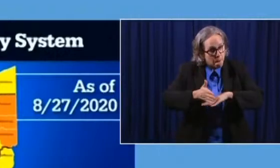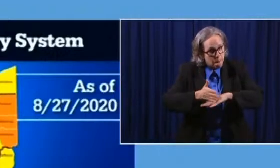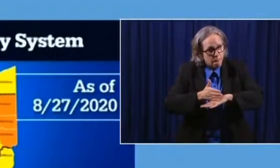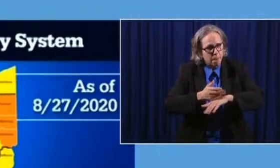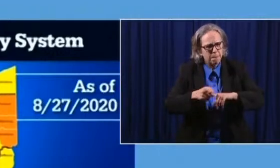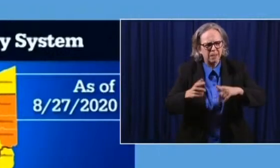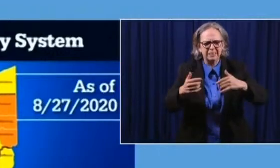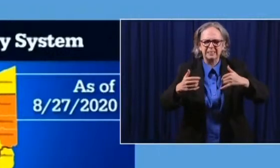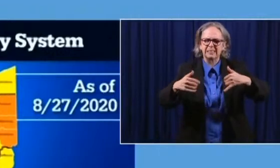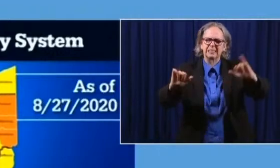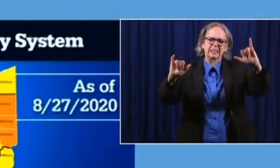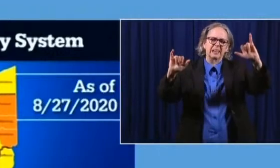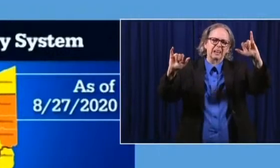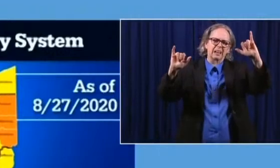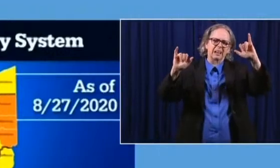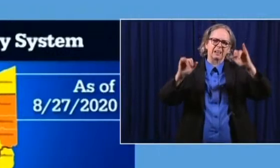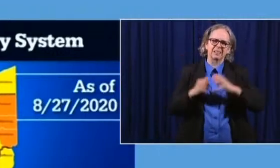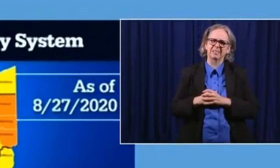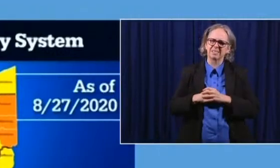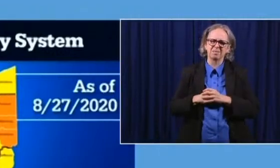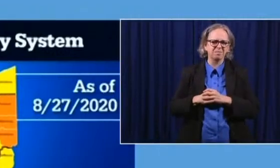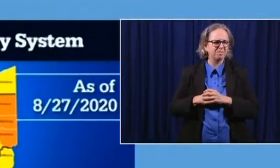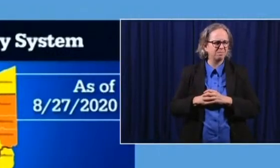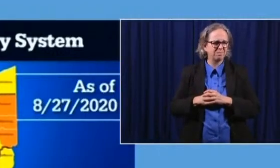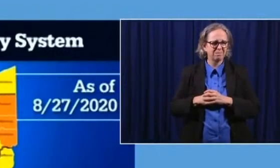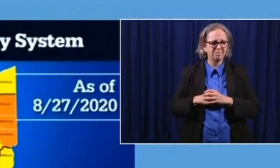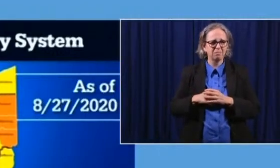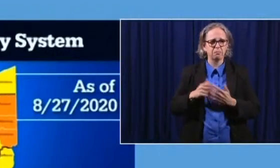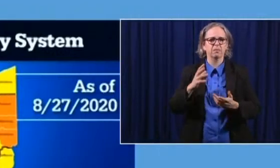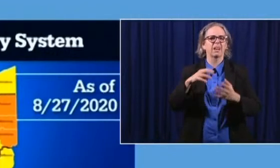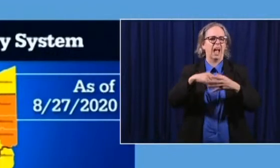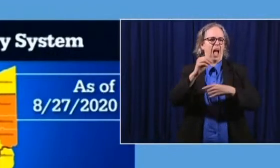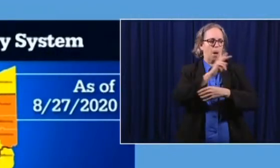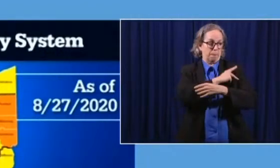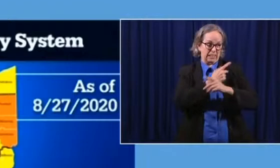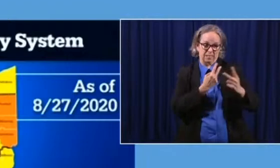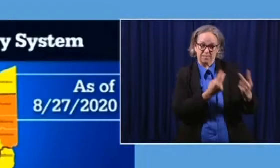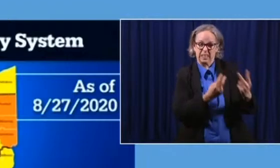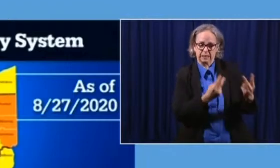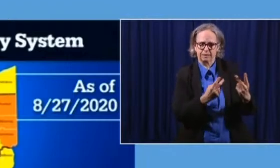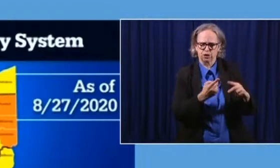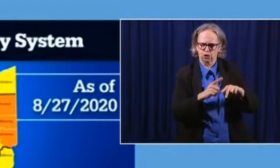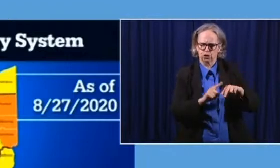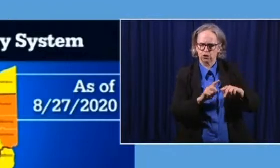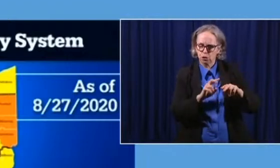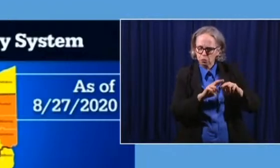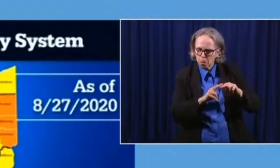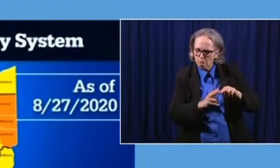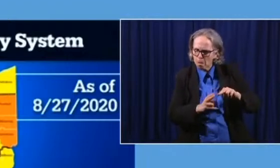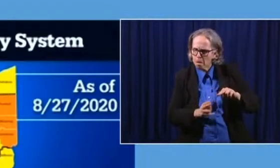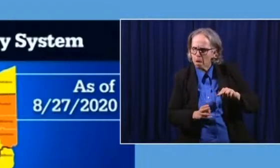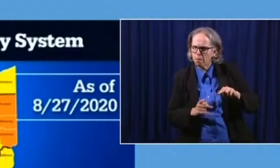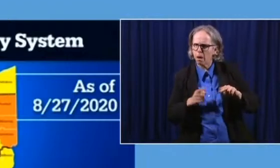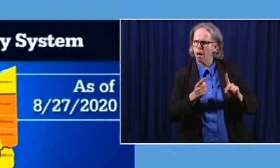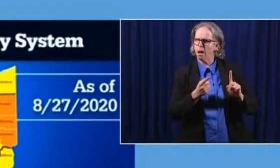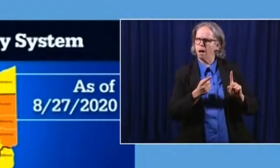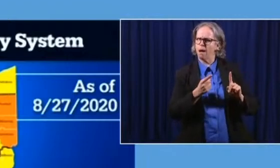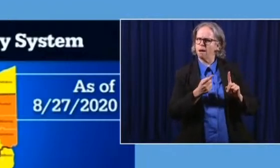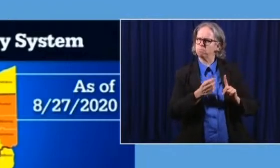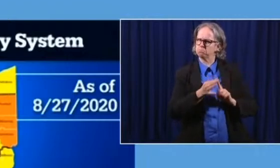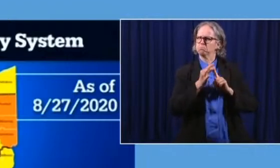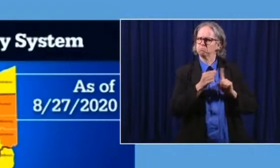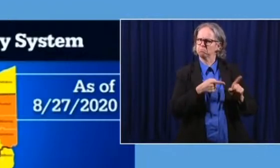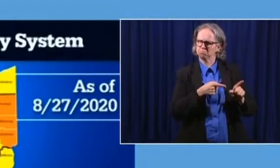per capita numbers have been decreasing. Their outpatient visits also started to drop, again, an early indicator. Their average outpatient visits dropped